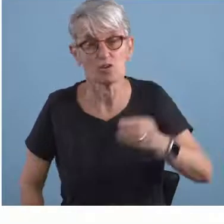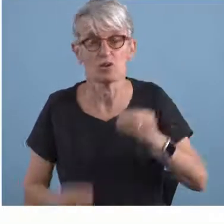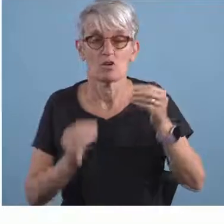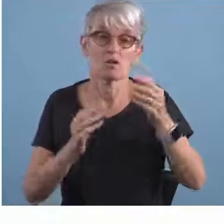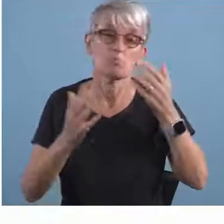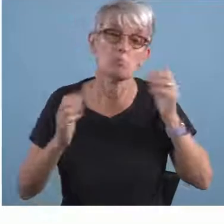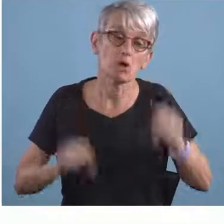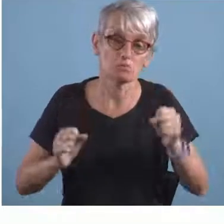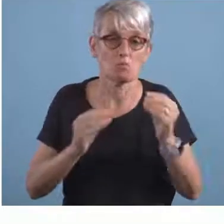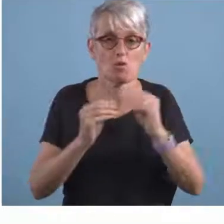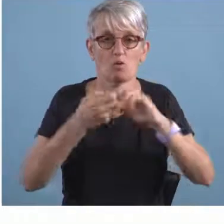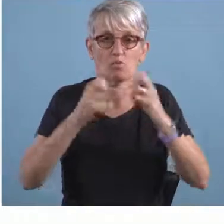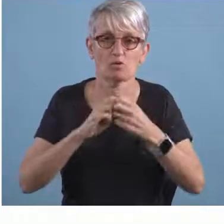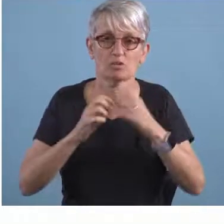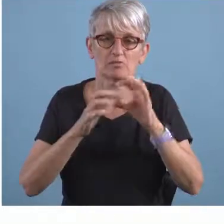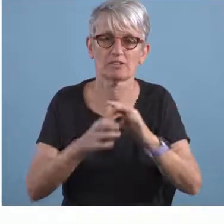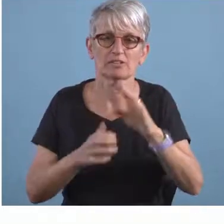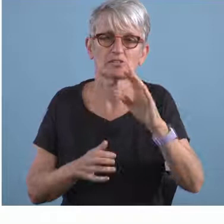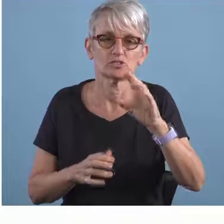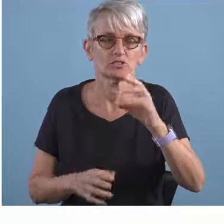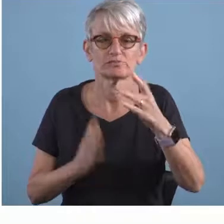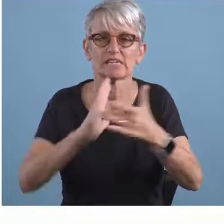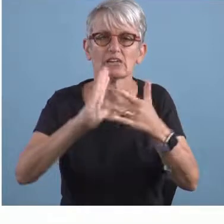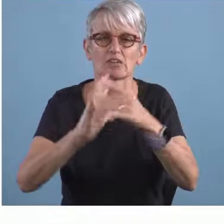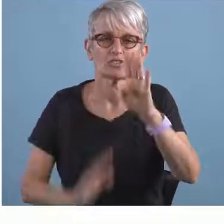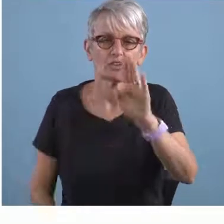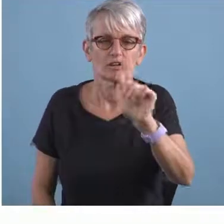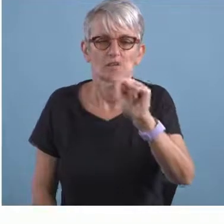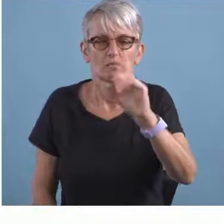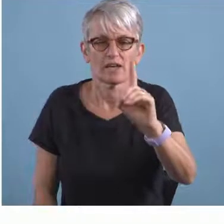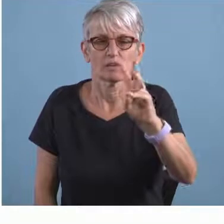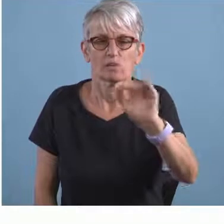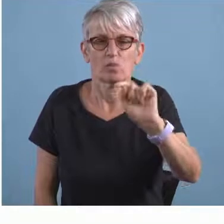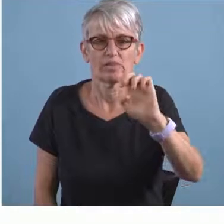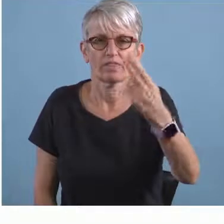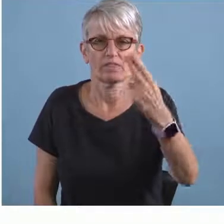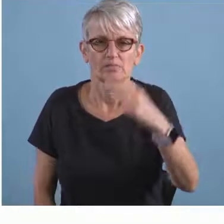have with bandwidth, with having adequate bandwidth.